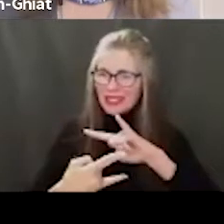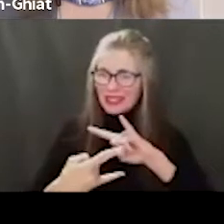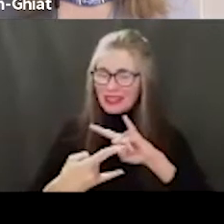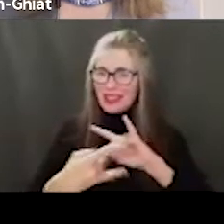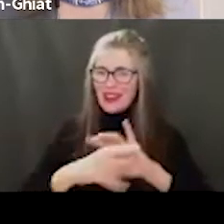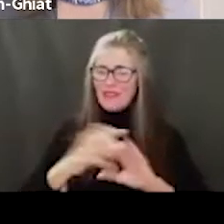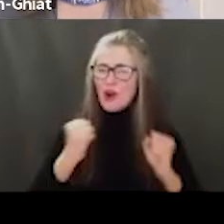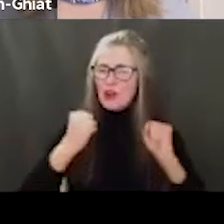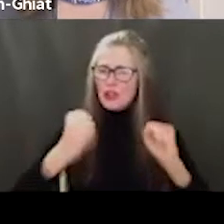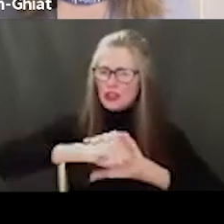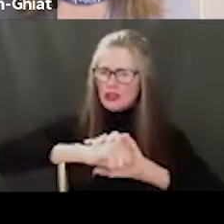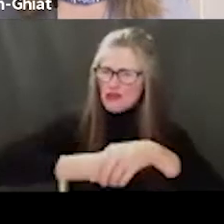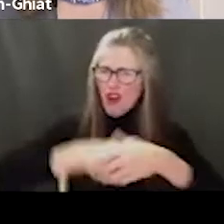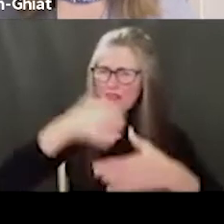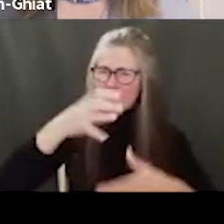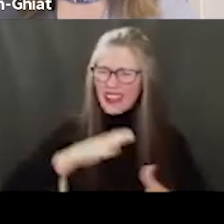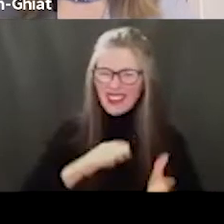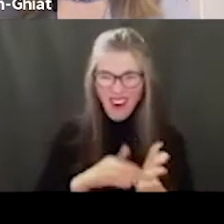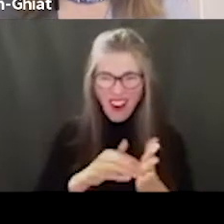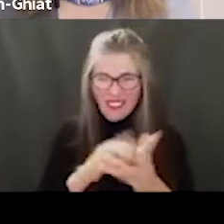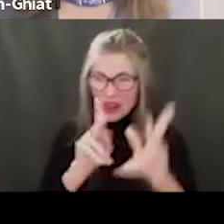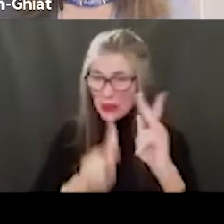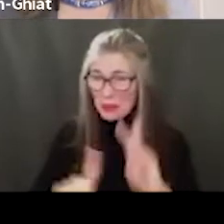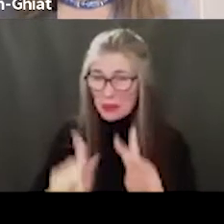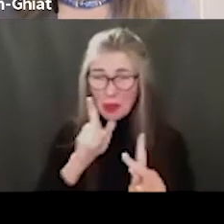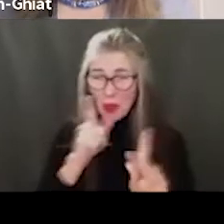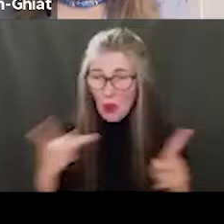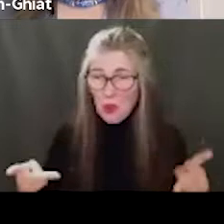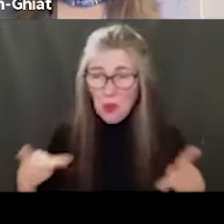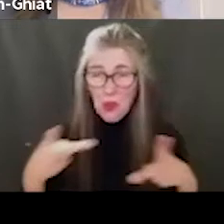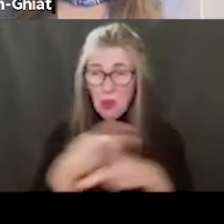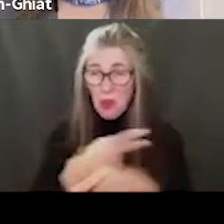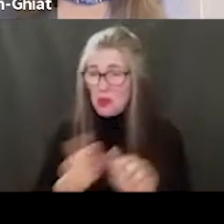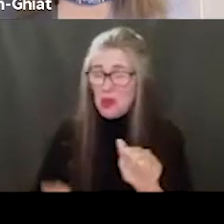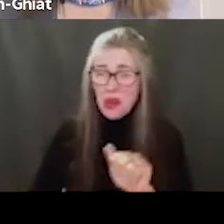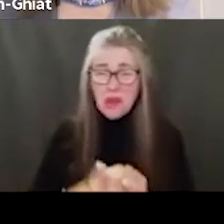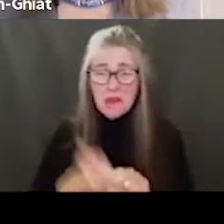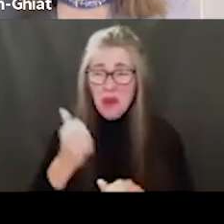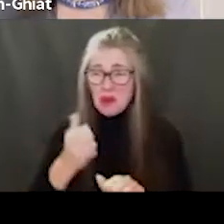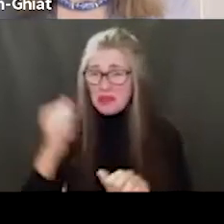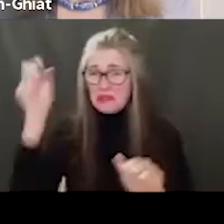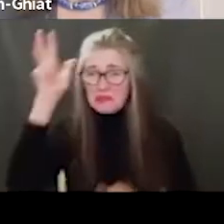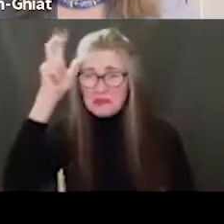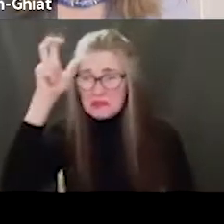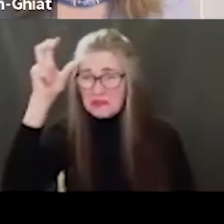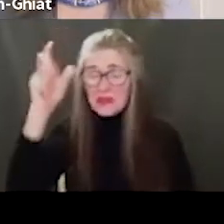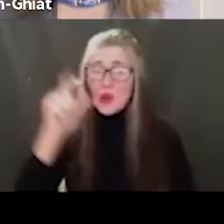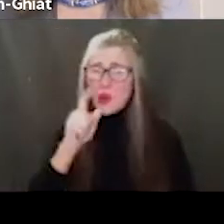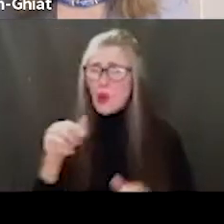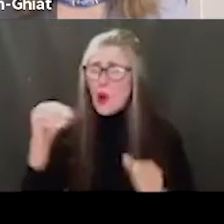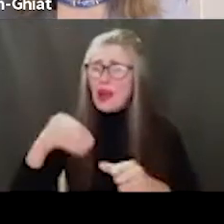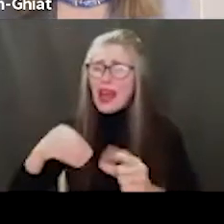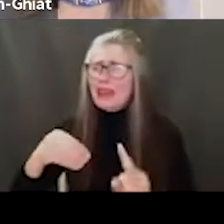most profane individuals who are anointed in this fashion. from Mussolini, who was a